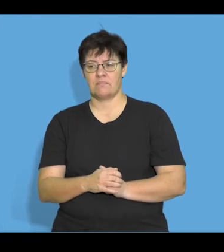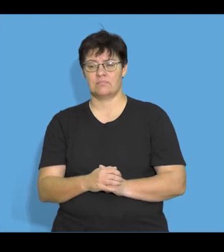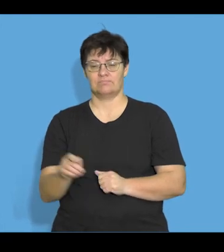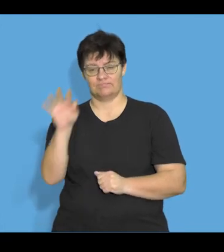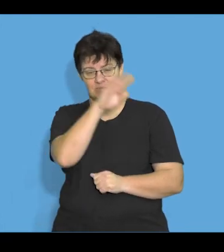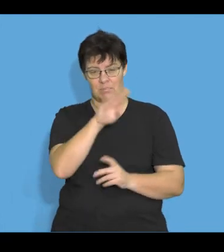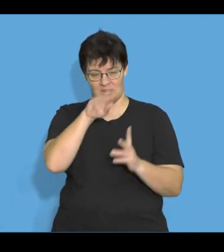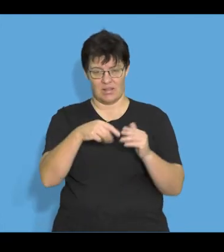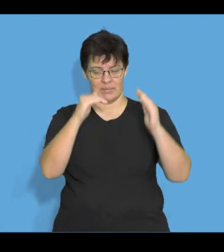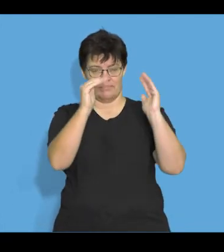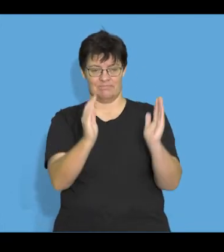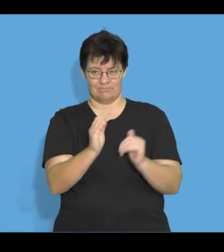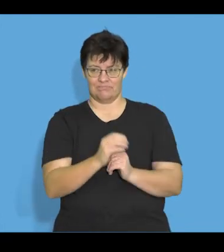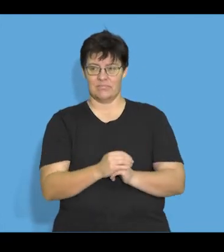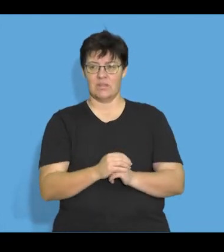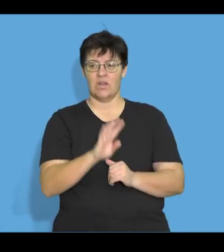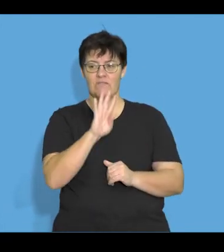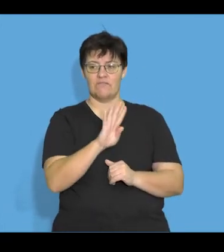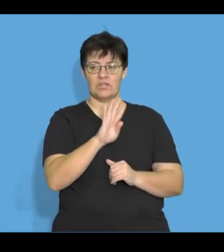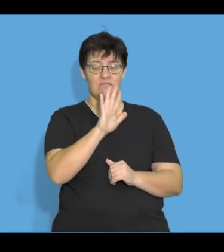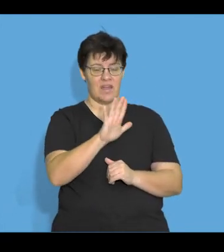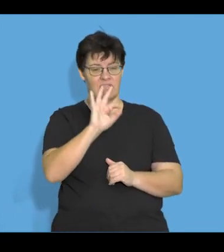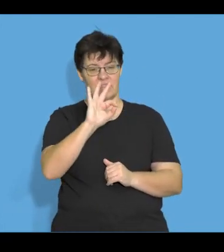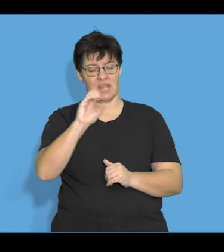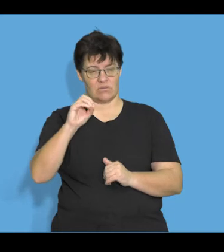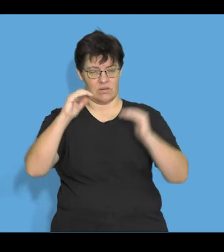my return shown in brackets